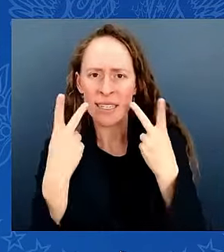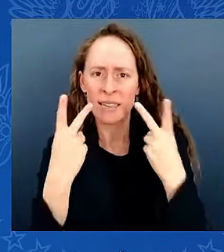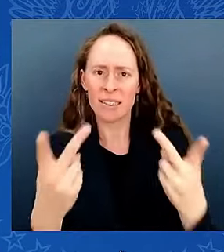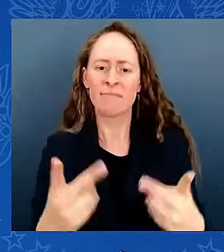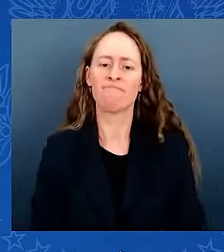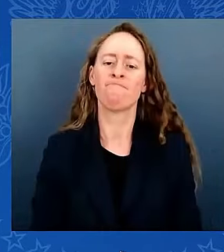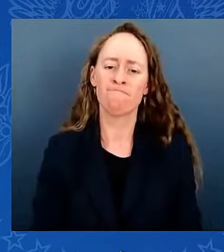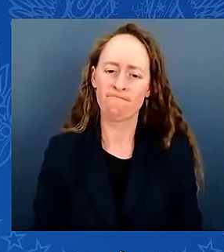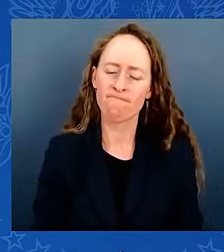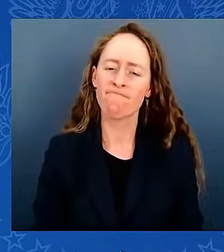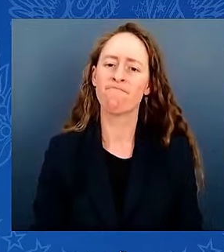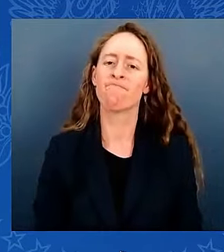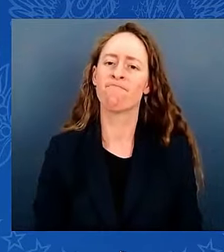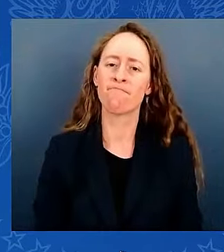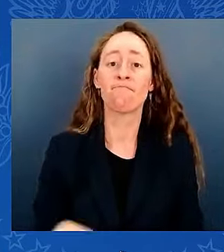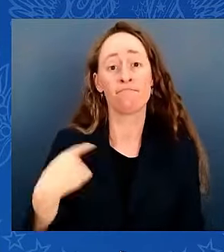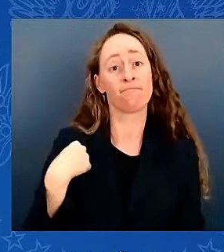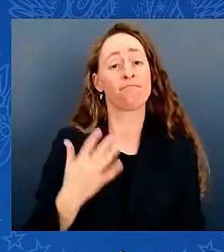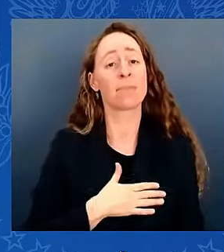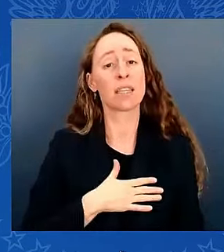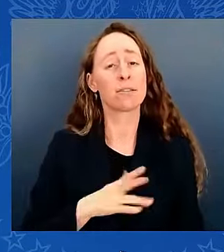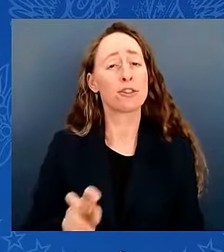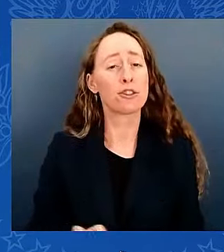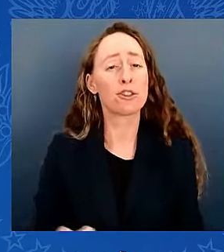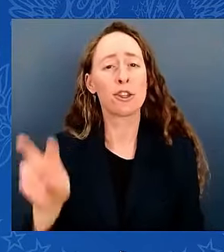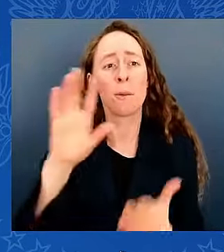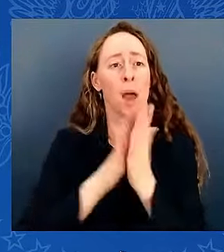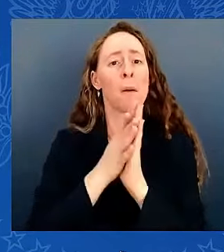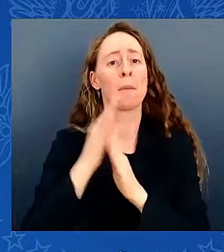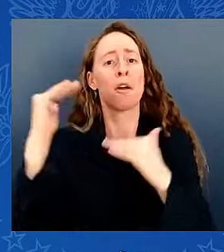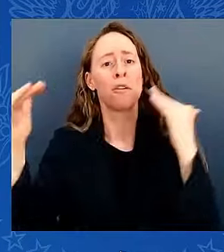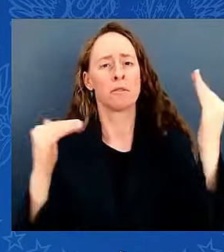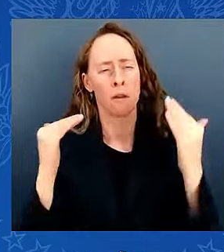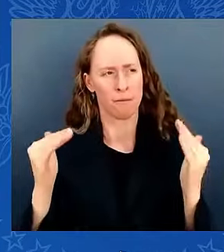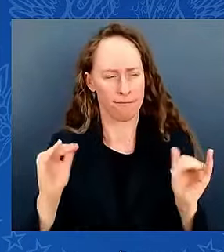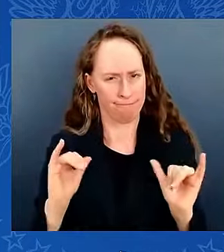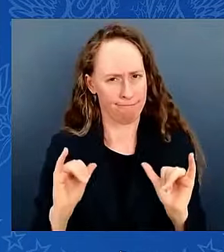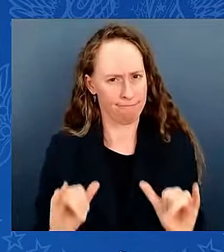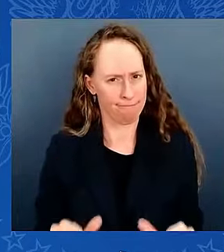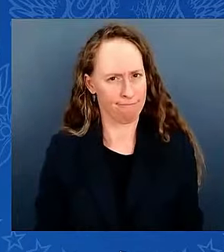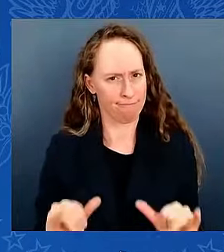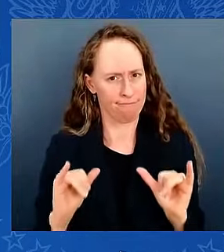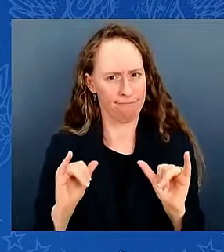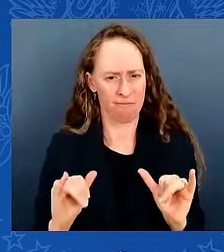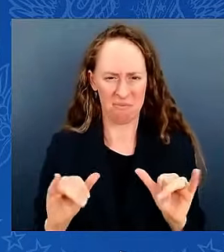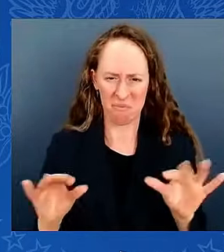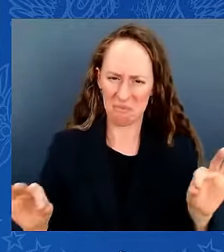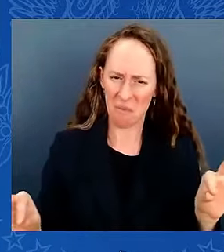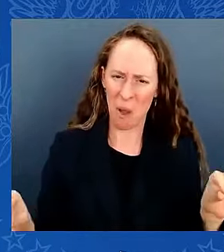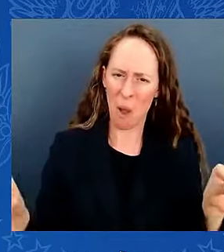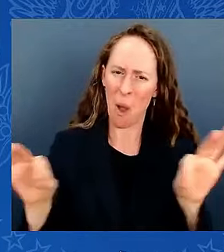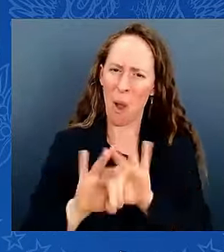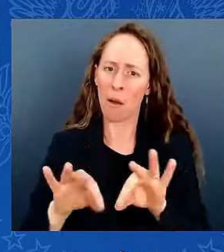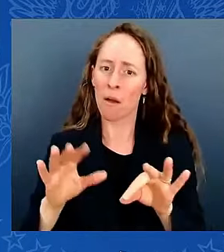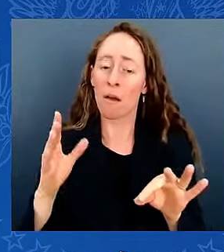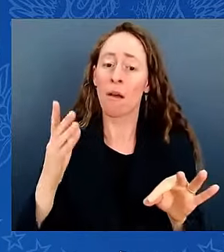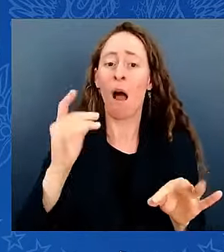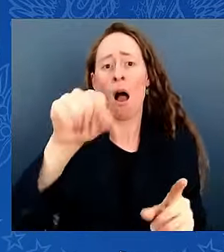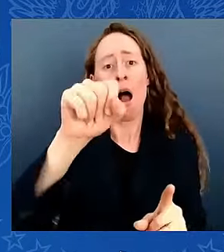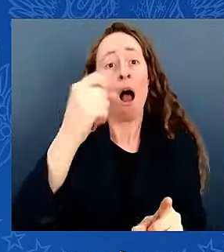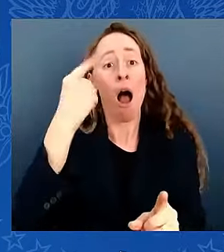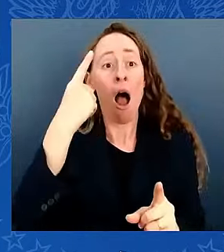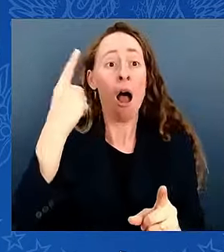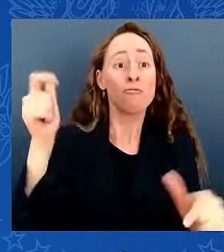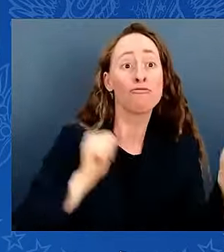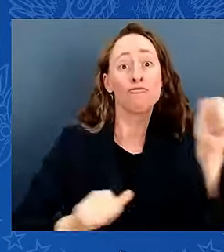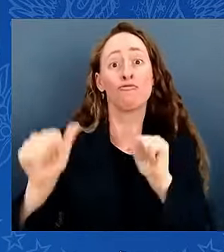also realized that my voice wasn't just valuable in front of the camera, but behind it as well. At the age of 10, I sat alongside my parents, who